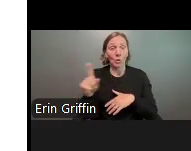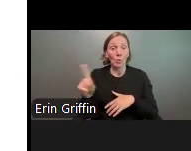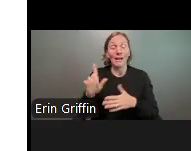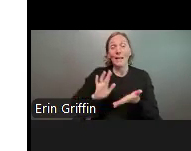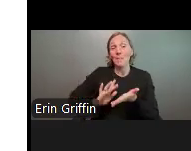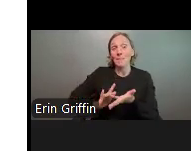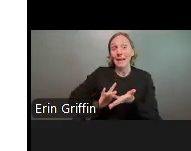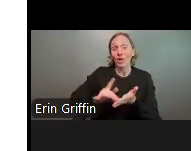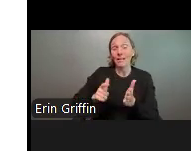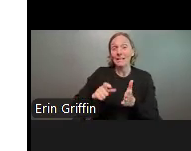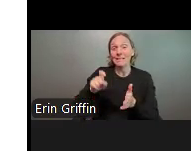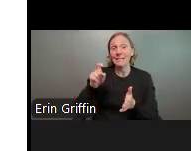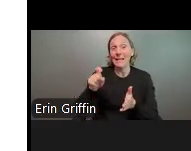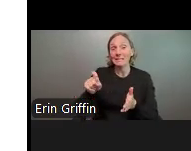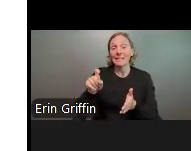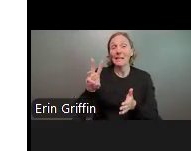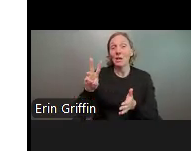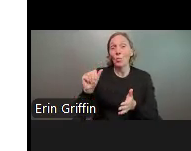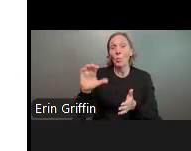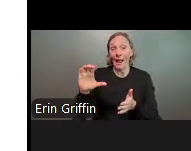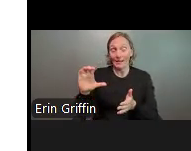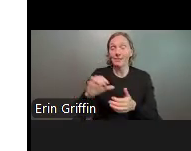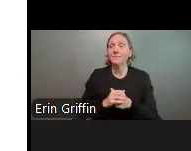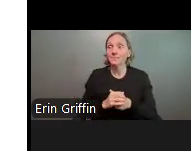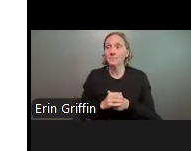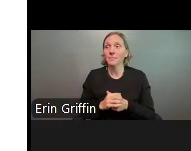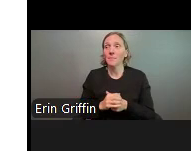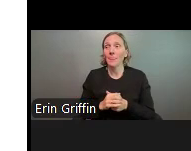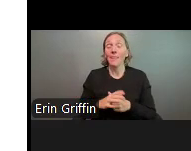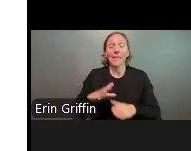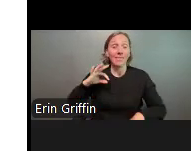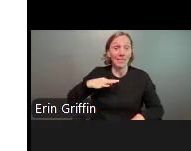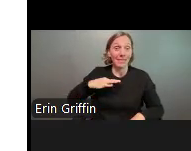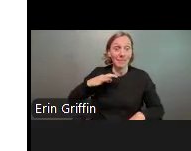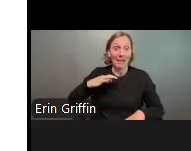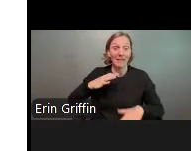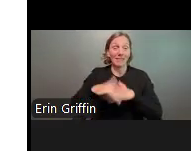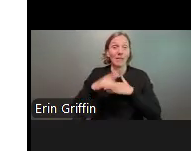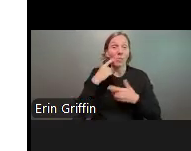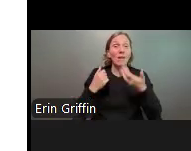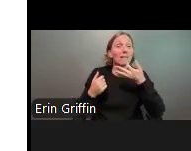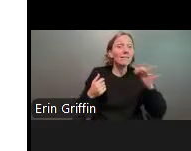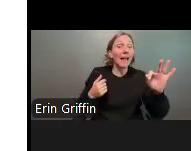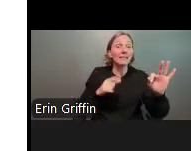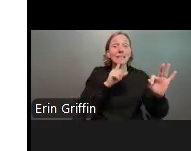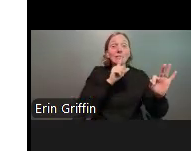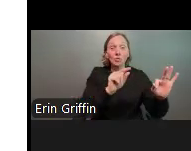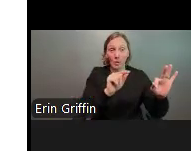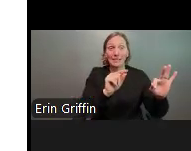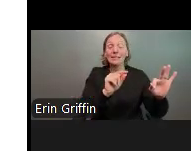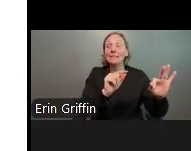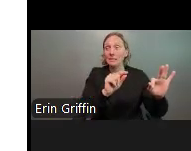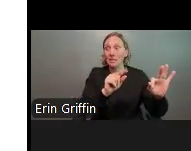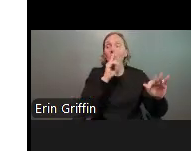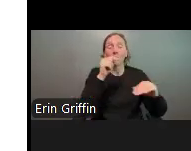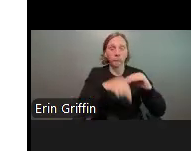WAC. And then the benefits that are available for 19 and 20-year-olds, just calling that out, we'll talk about that a little